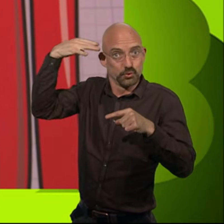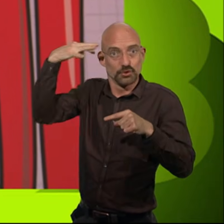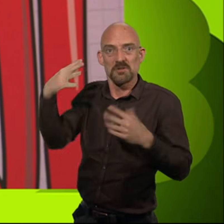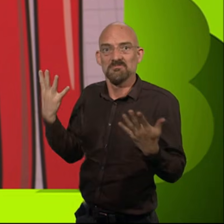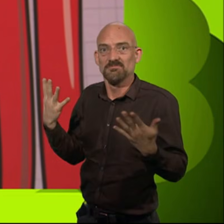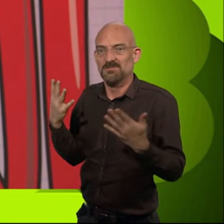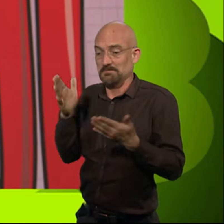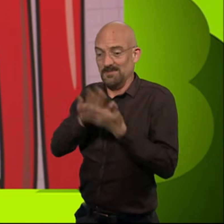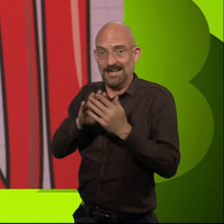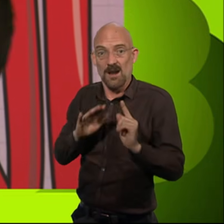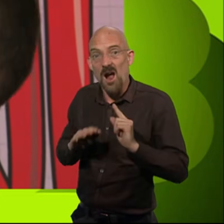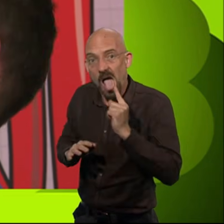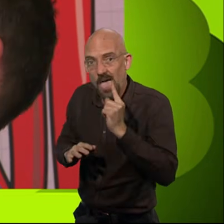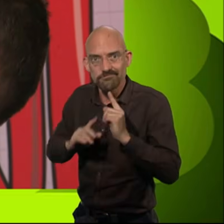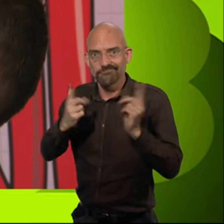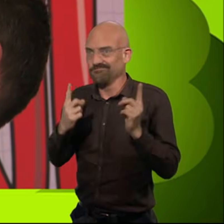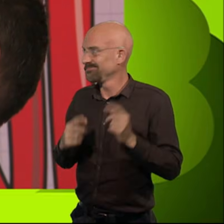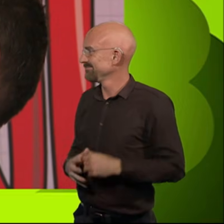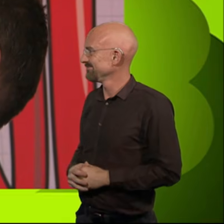properly. You miss?